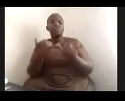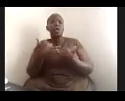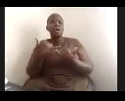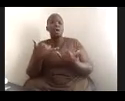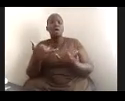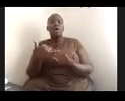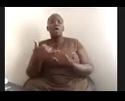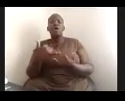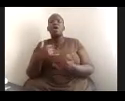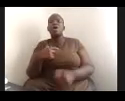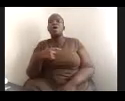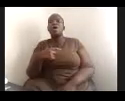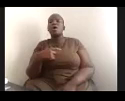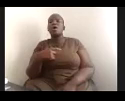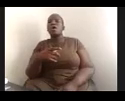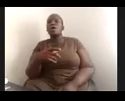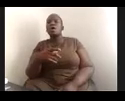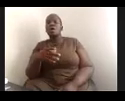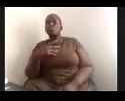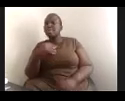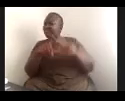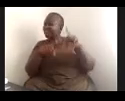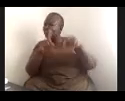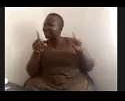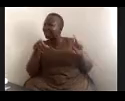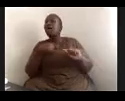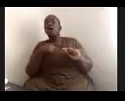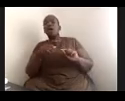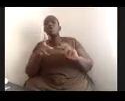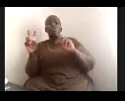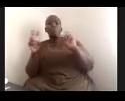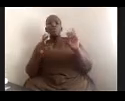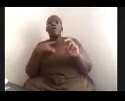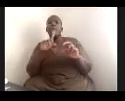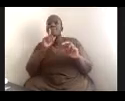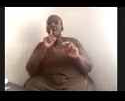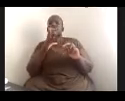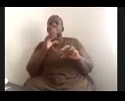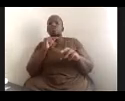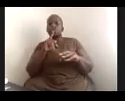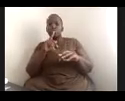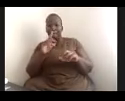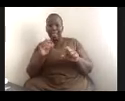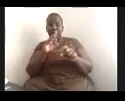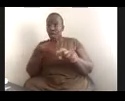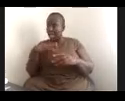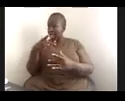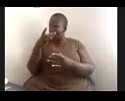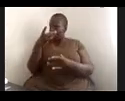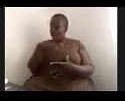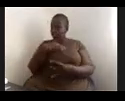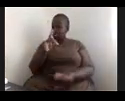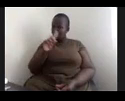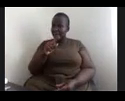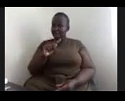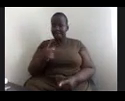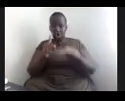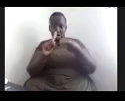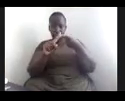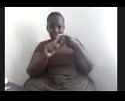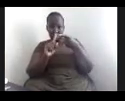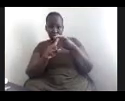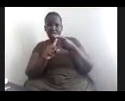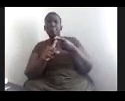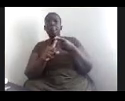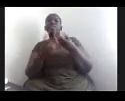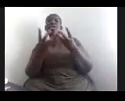going to focus, we tested out all the different topics and spoke to people about what they were interested in. And first of